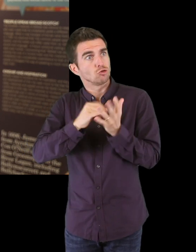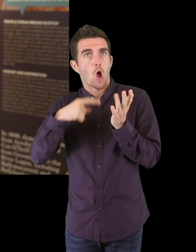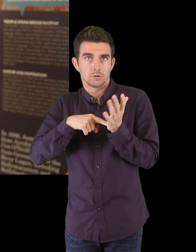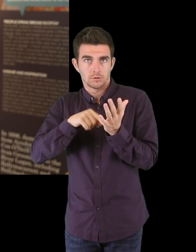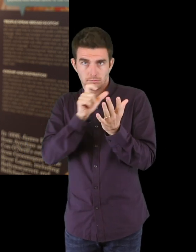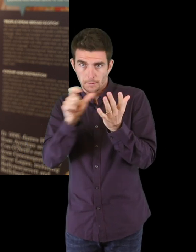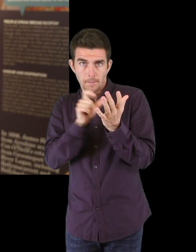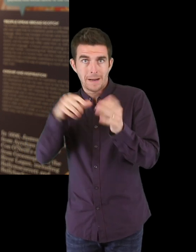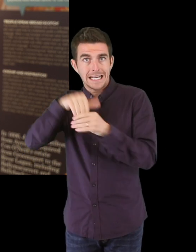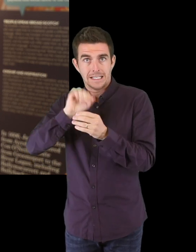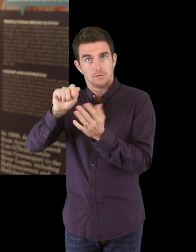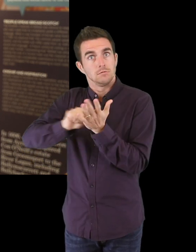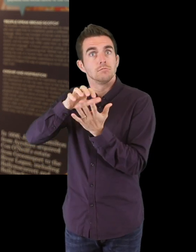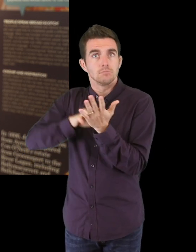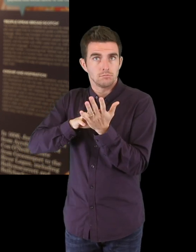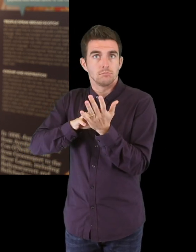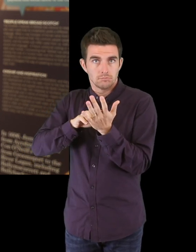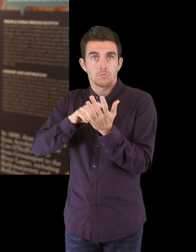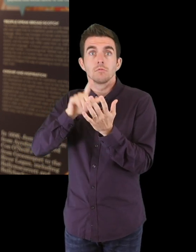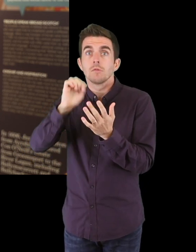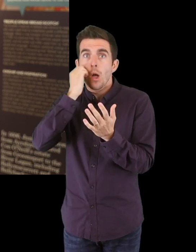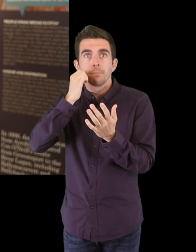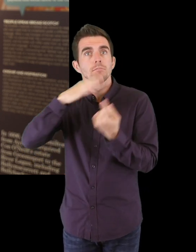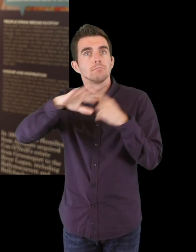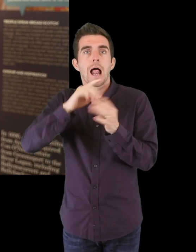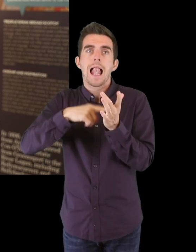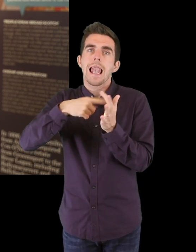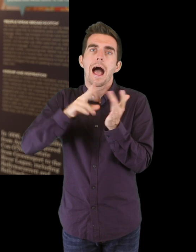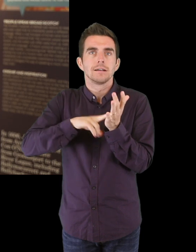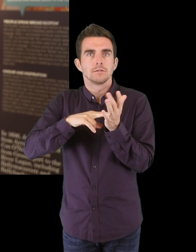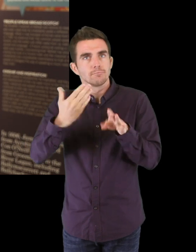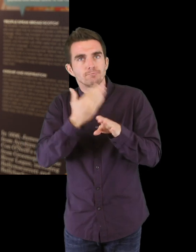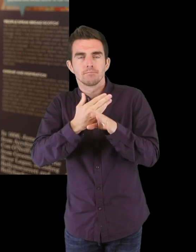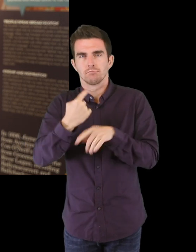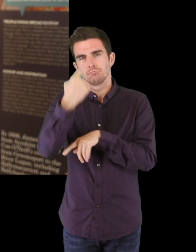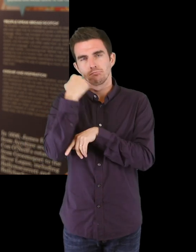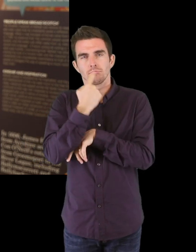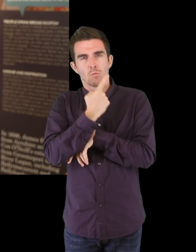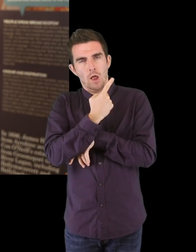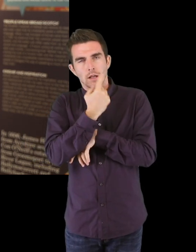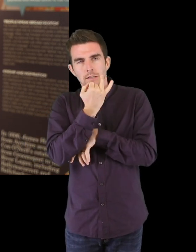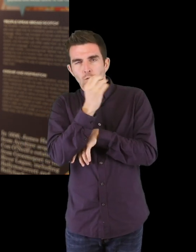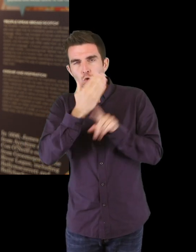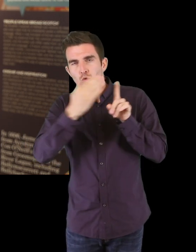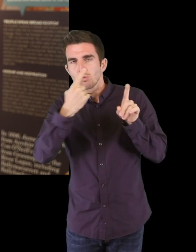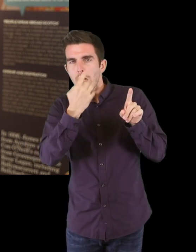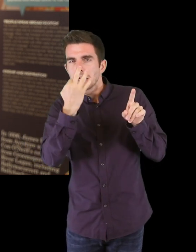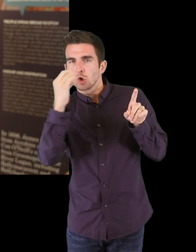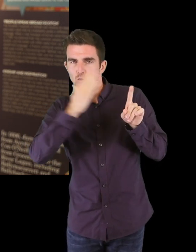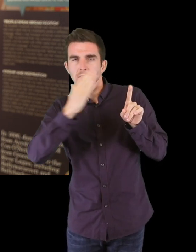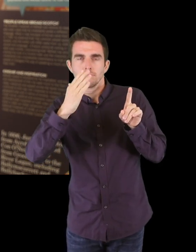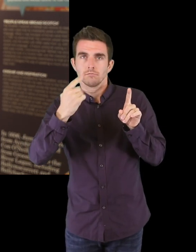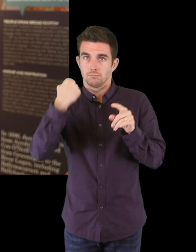they worked at home in the linen trade in the late 18th and early 19th centuries. During the year, we also play host to a